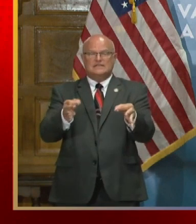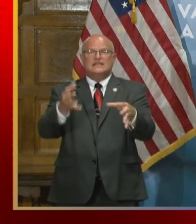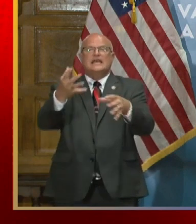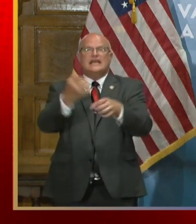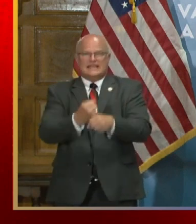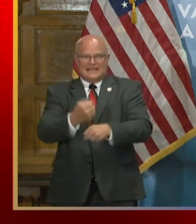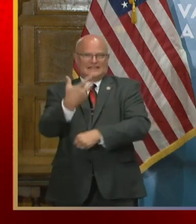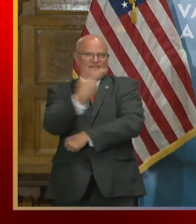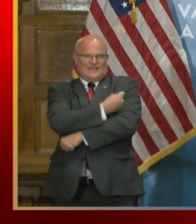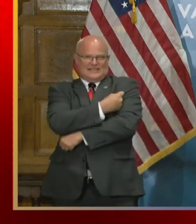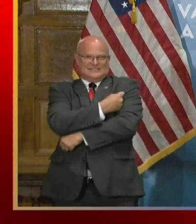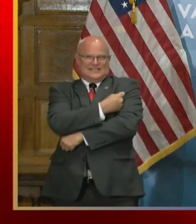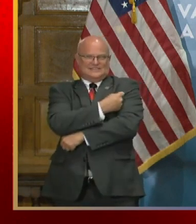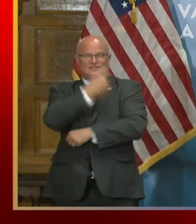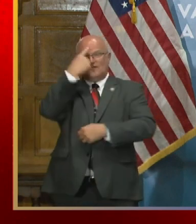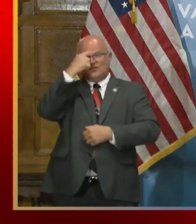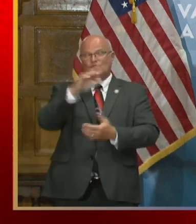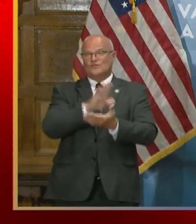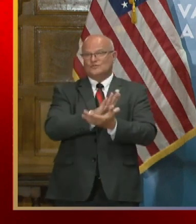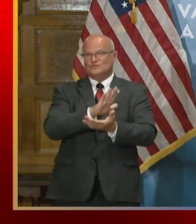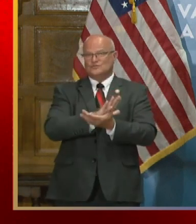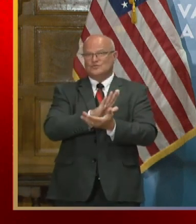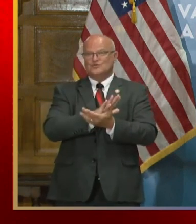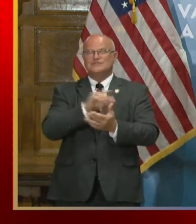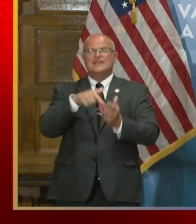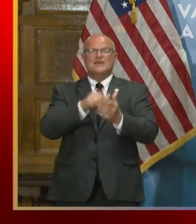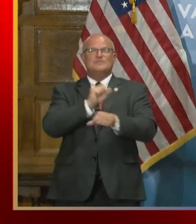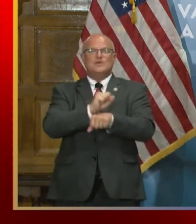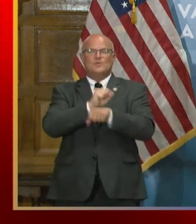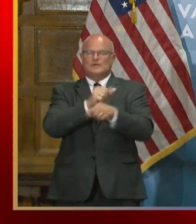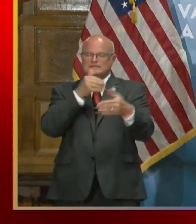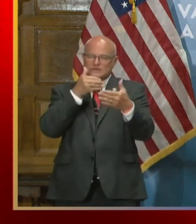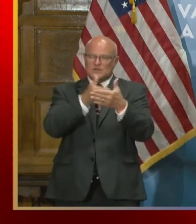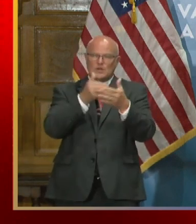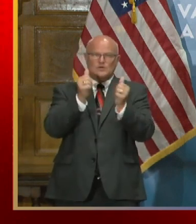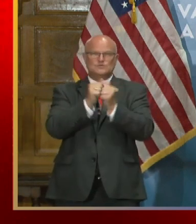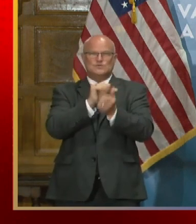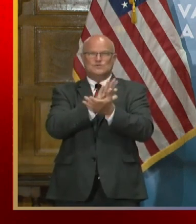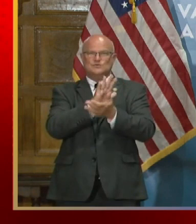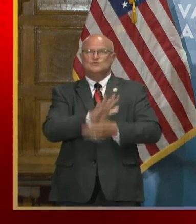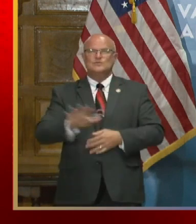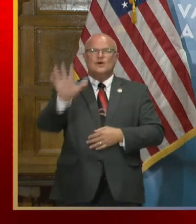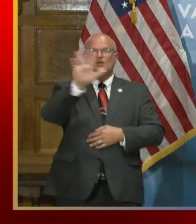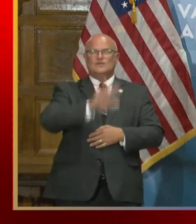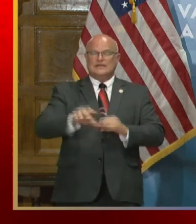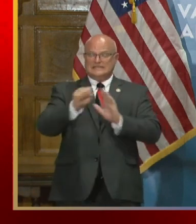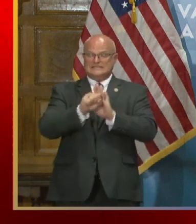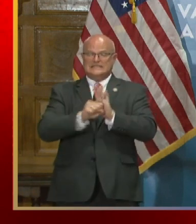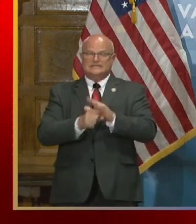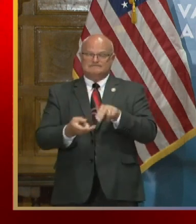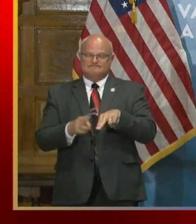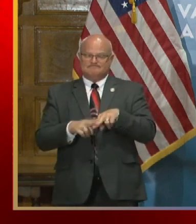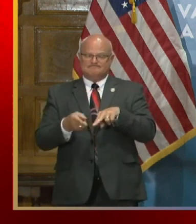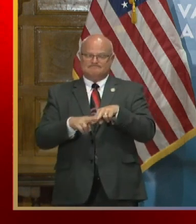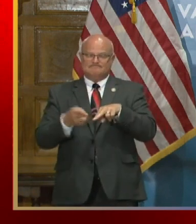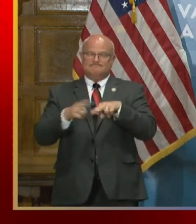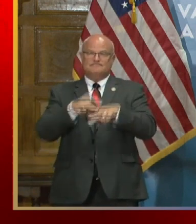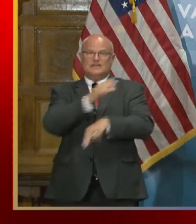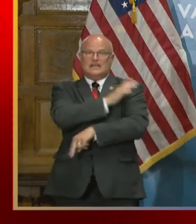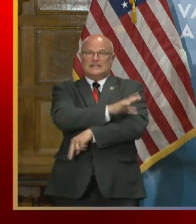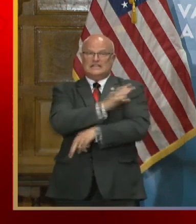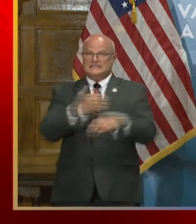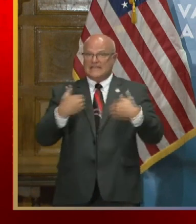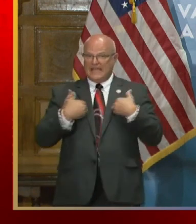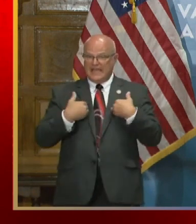Vaccination program for our schools, and they will be working closely with our schools to increase the number of clinics that they